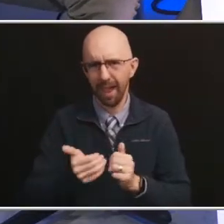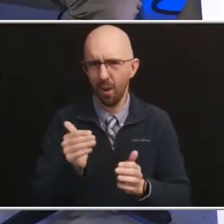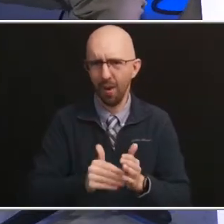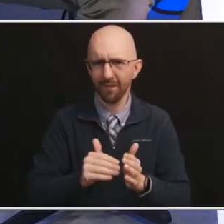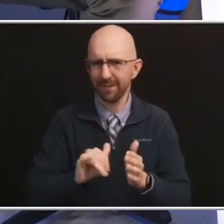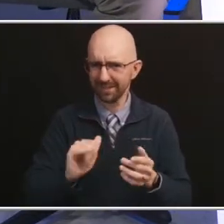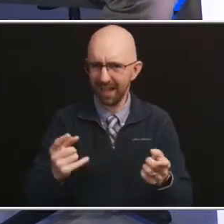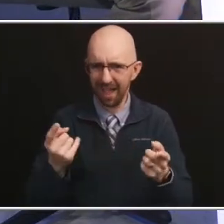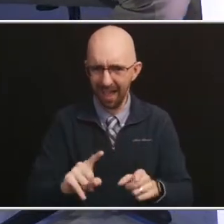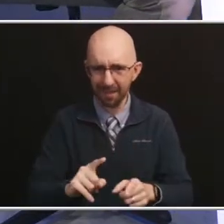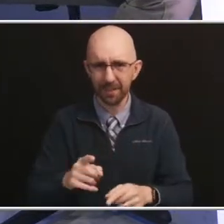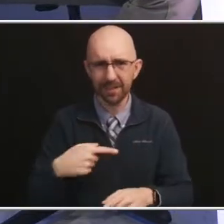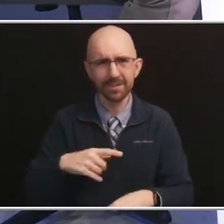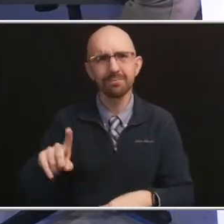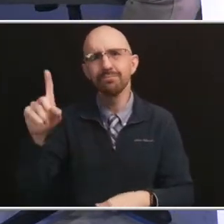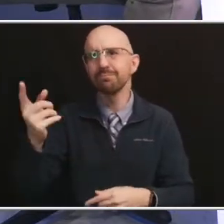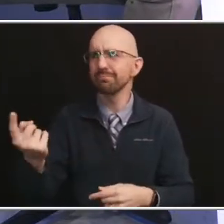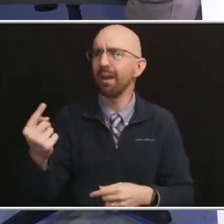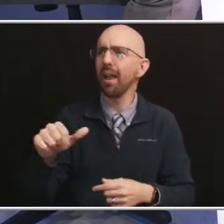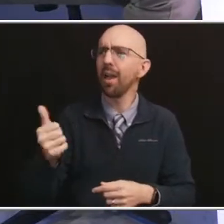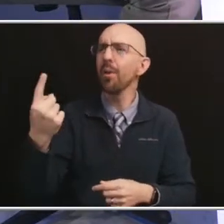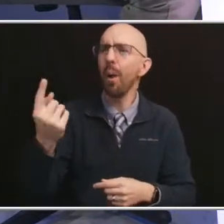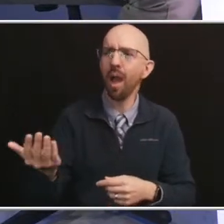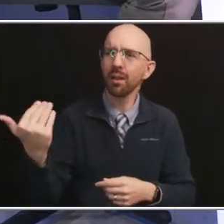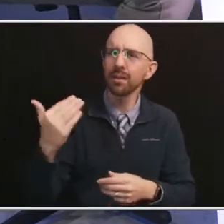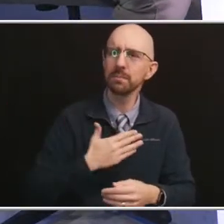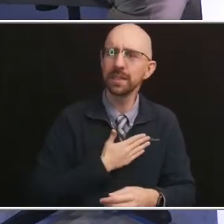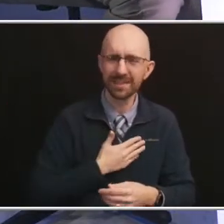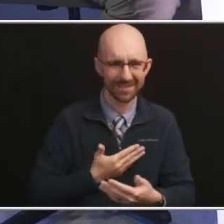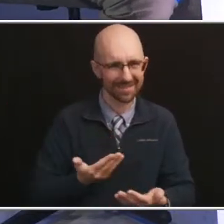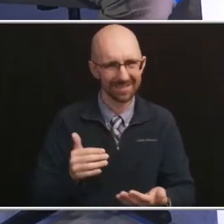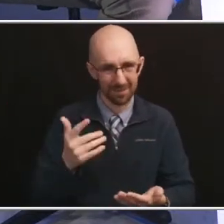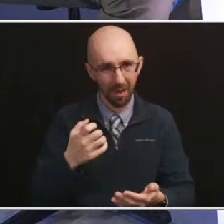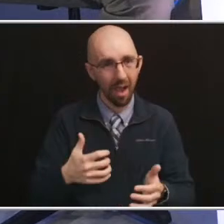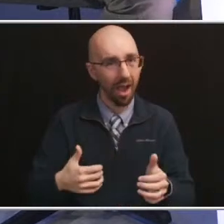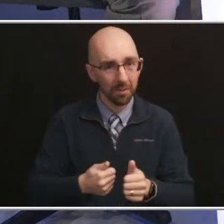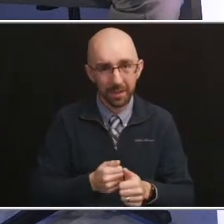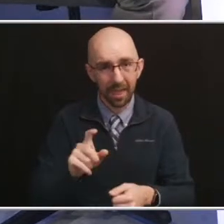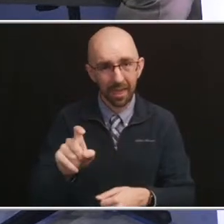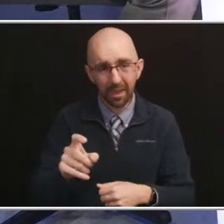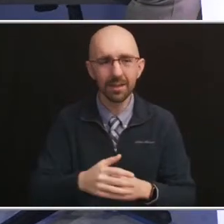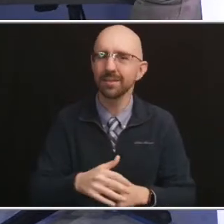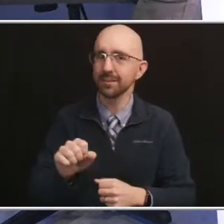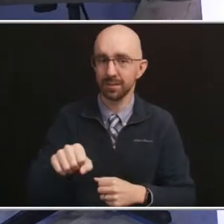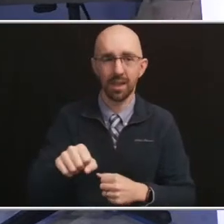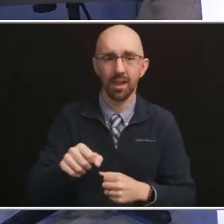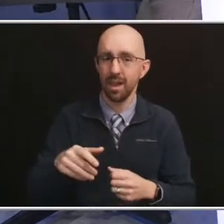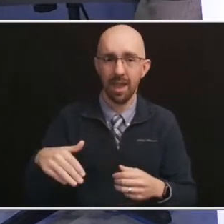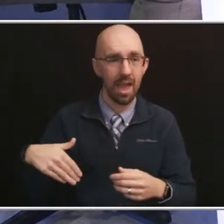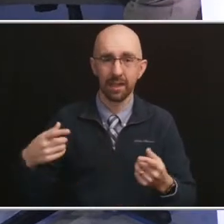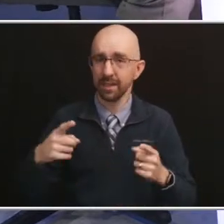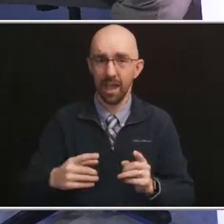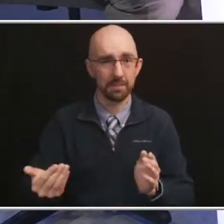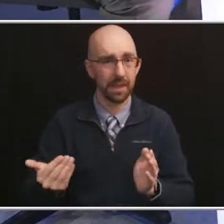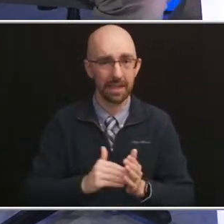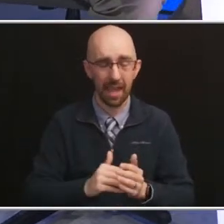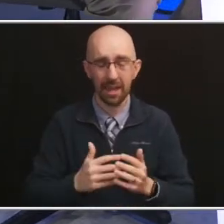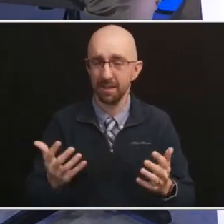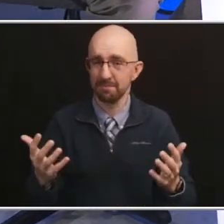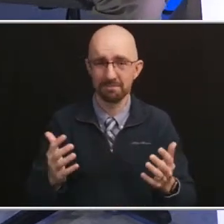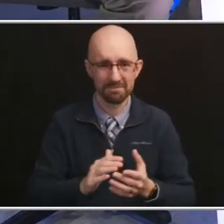comes in and says, I want another. Give me another spinal tap. But he wanted an update? Yeah, and I guess that hasn't happened again.